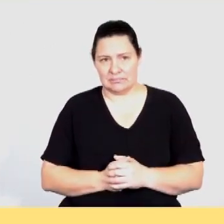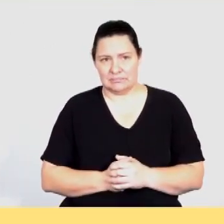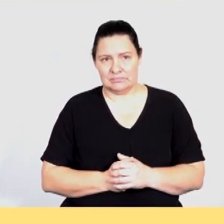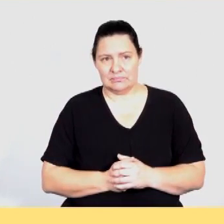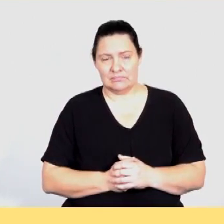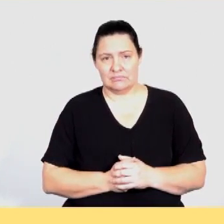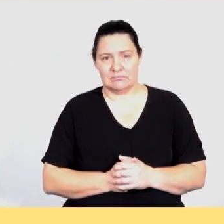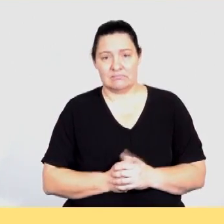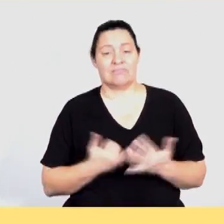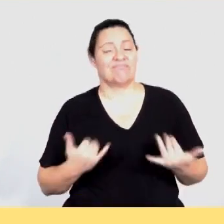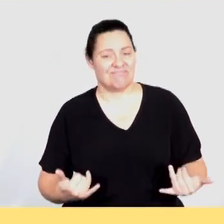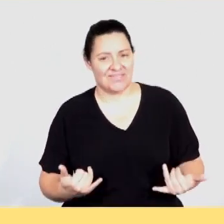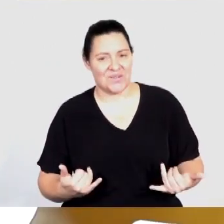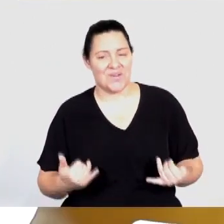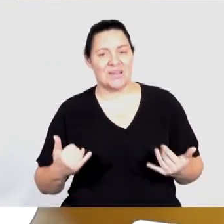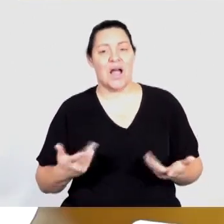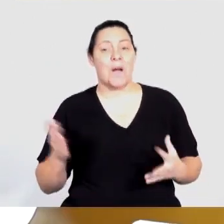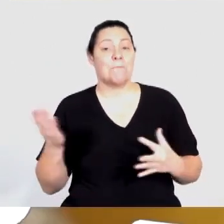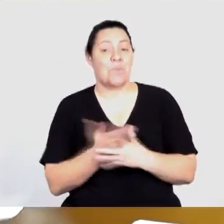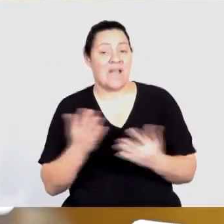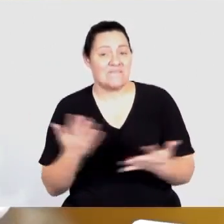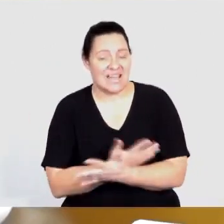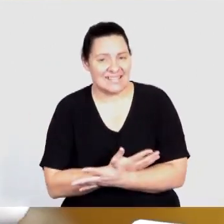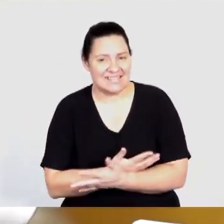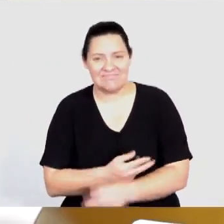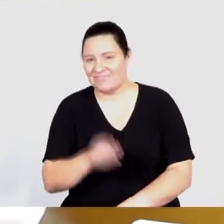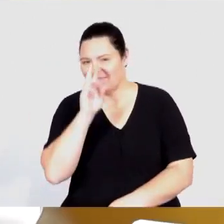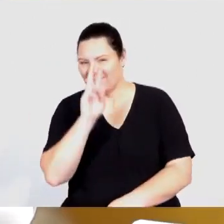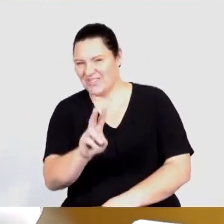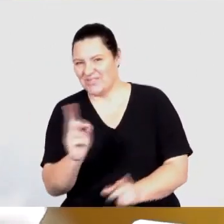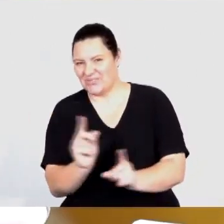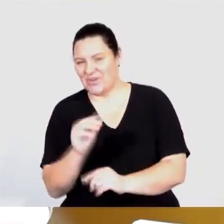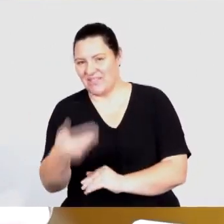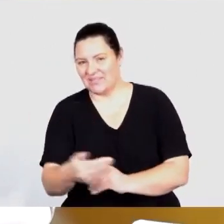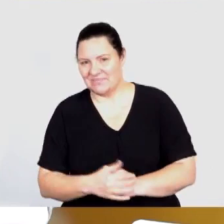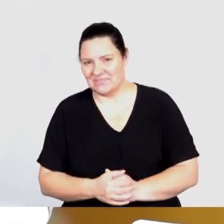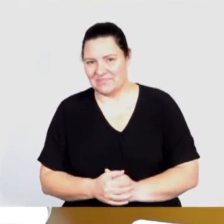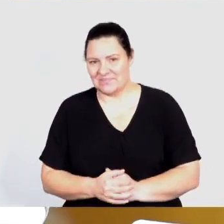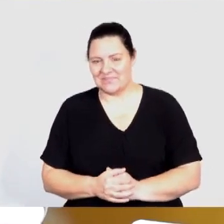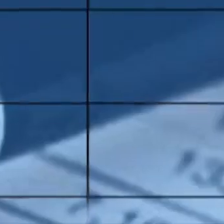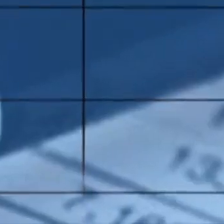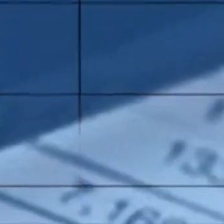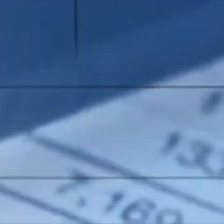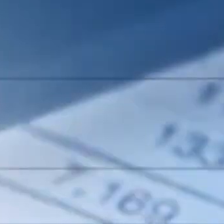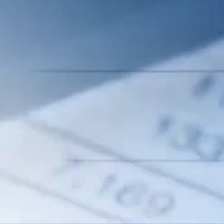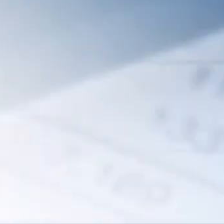effect at all. Dear learners, we're going to go for a quick ad break and I hope to see you after the short break.